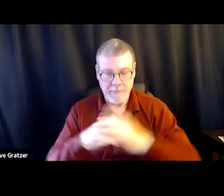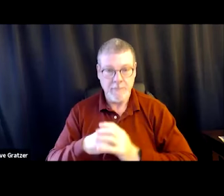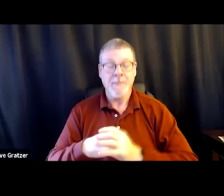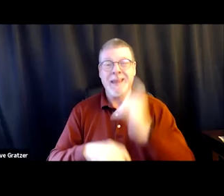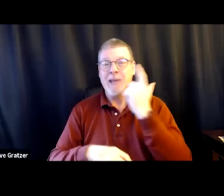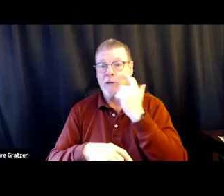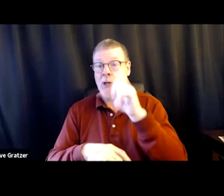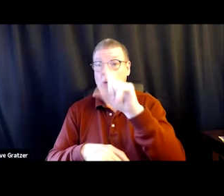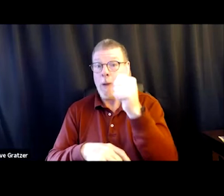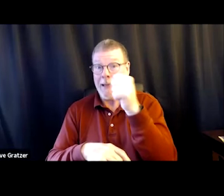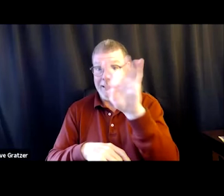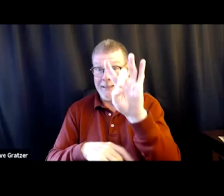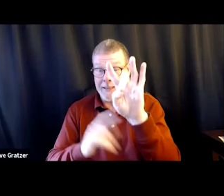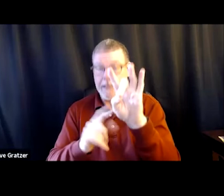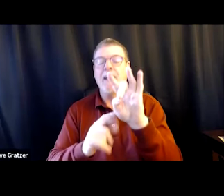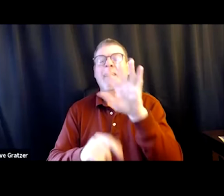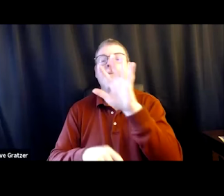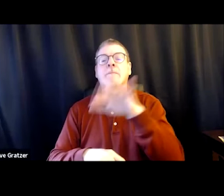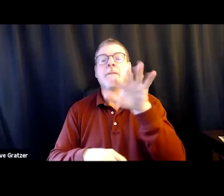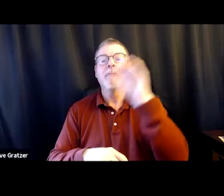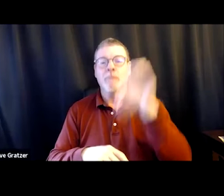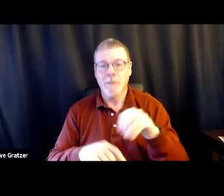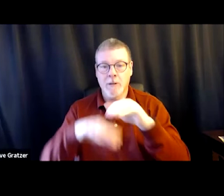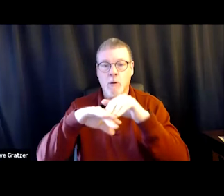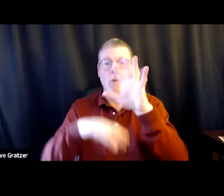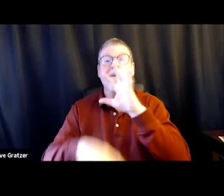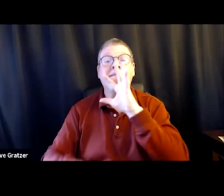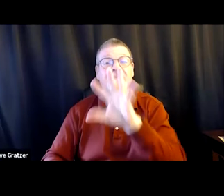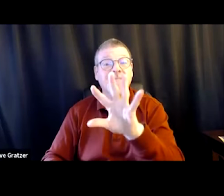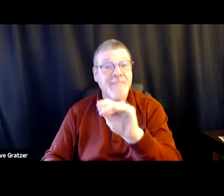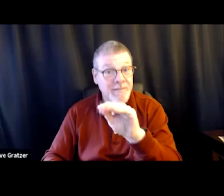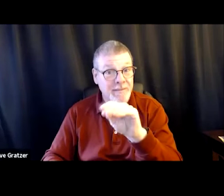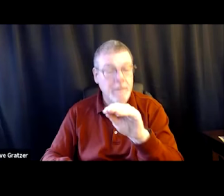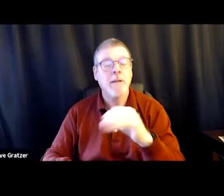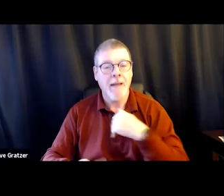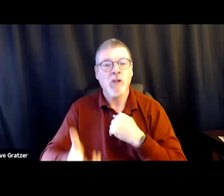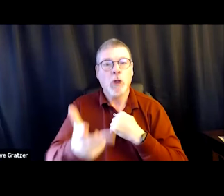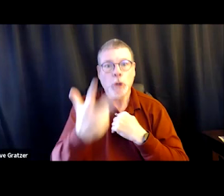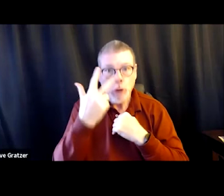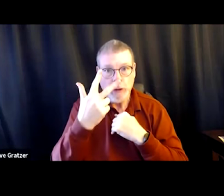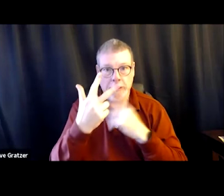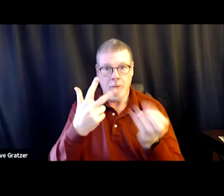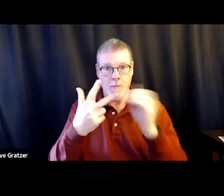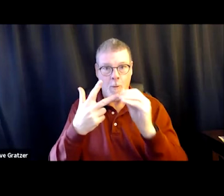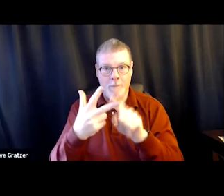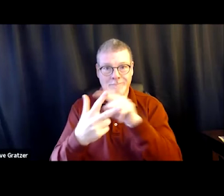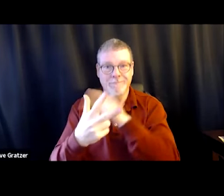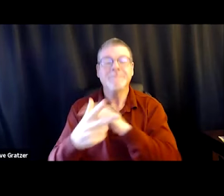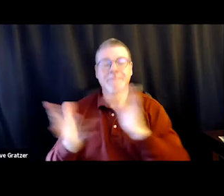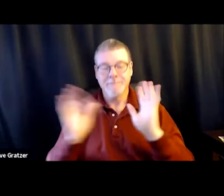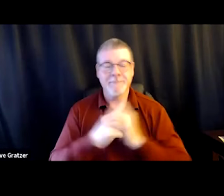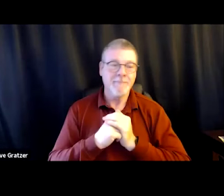2018, 57% of persons aged 50 or older had three or more diseases. The most recent